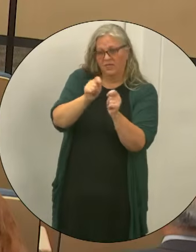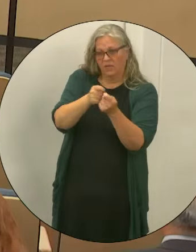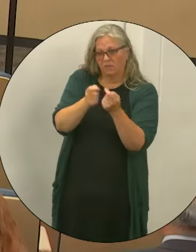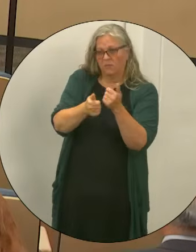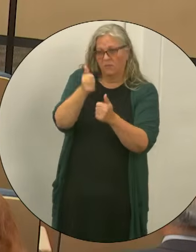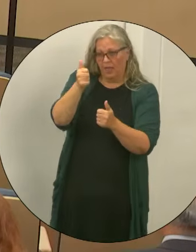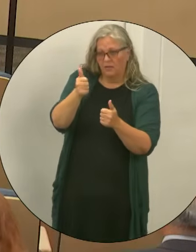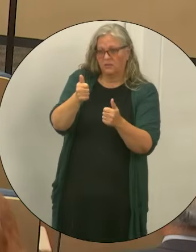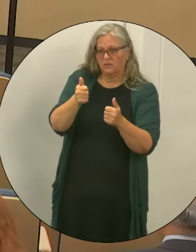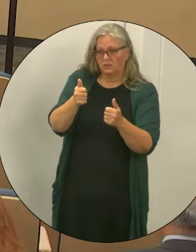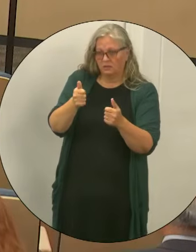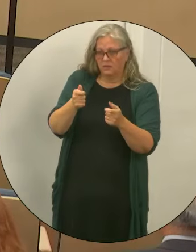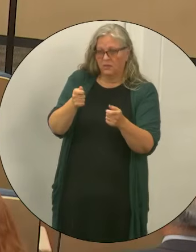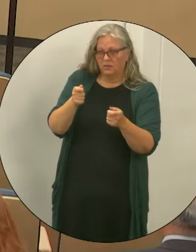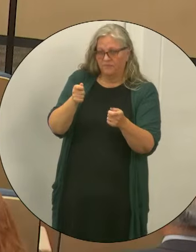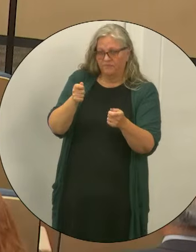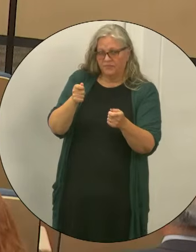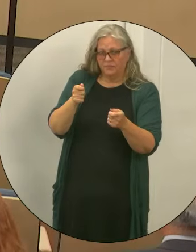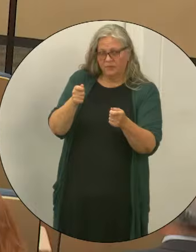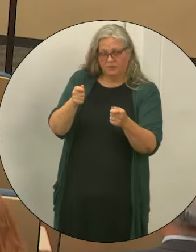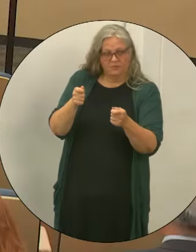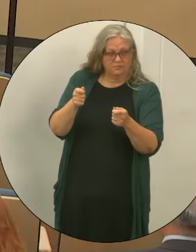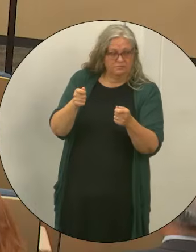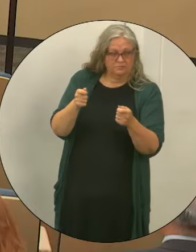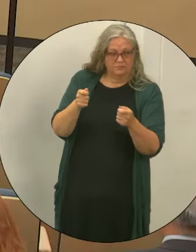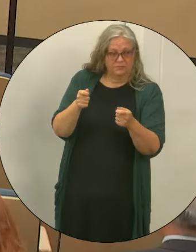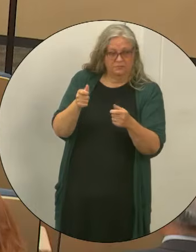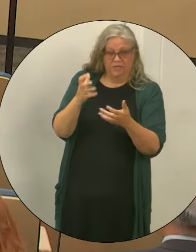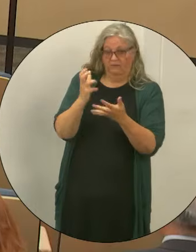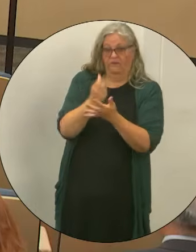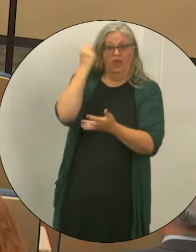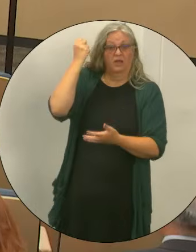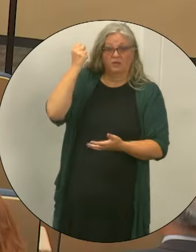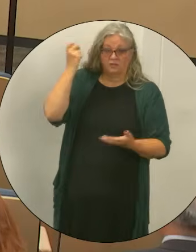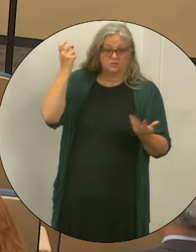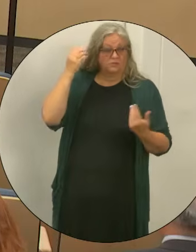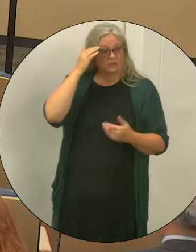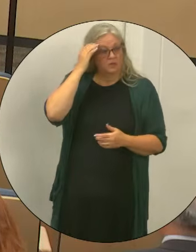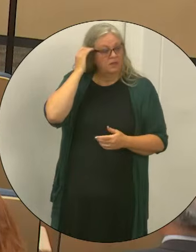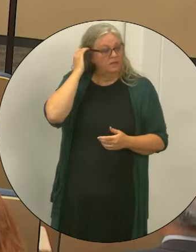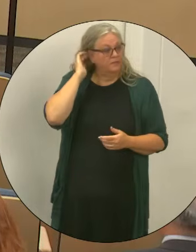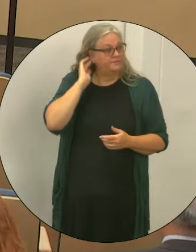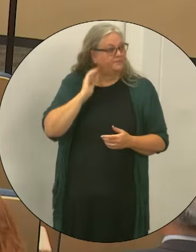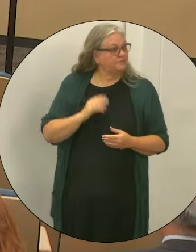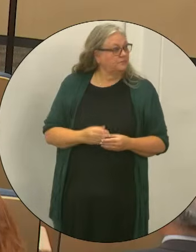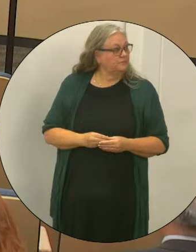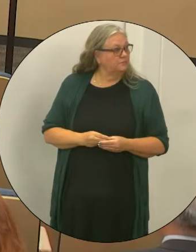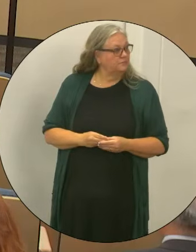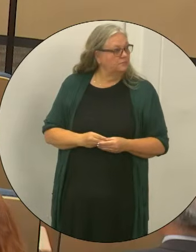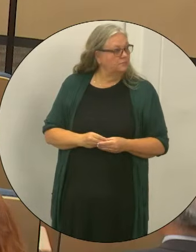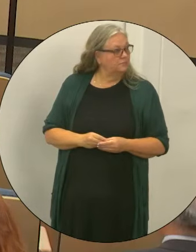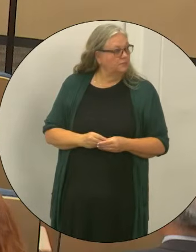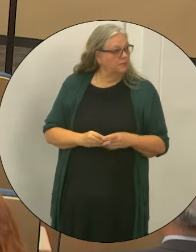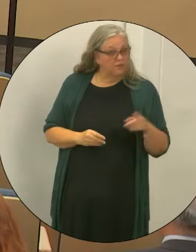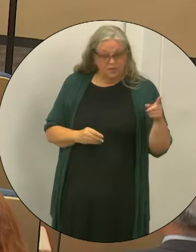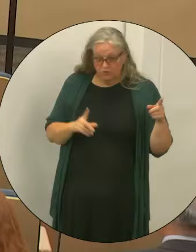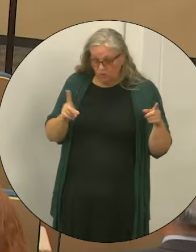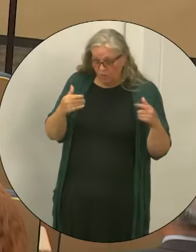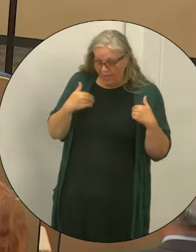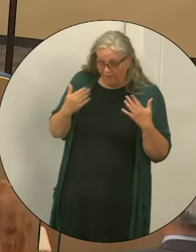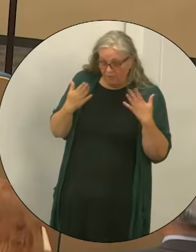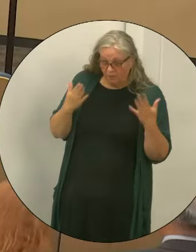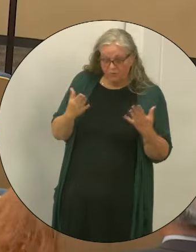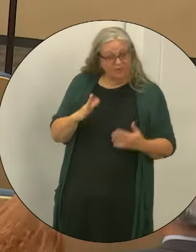best leverage. So that's my 2 cents. Okay, do you have a motion? No. I